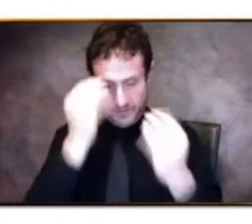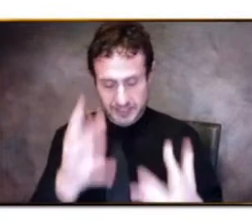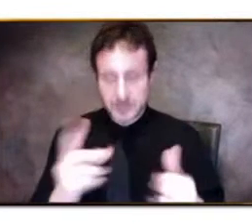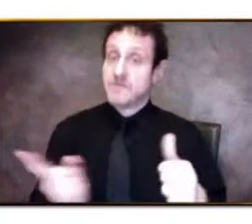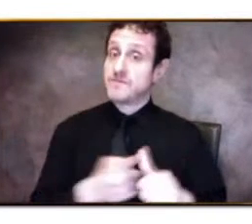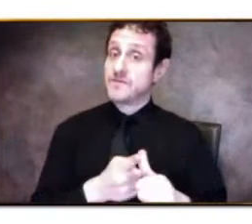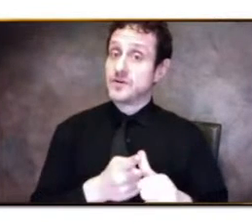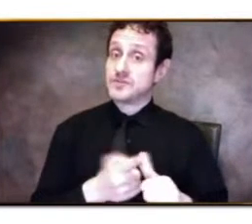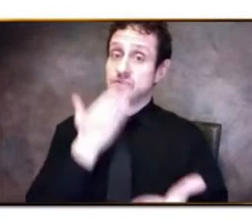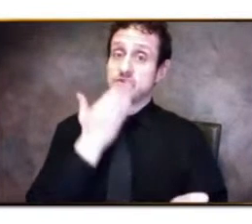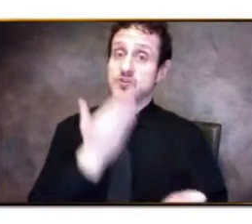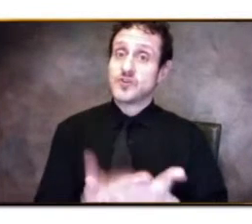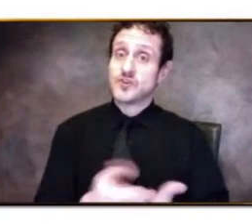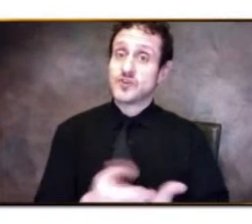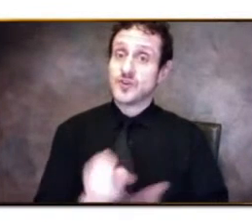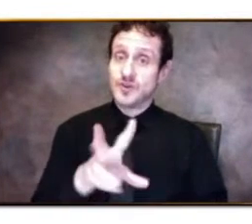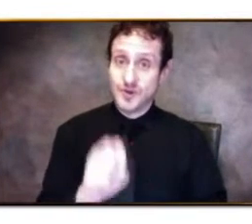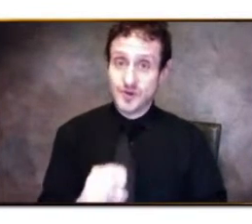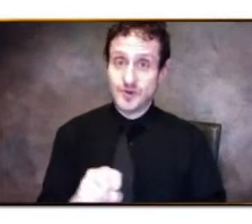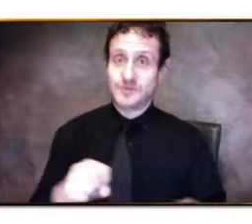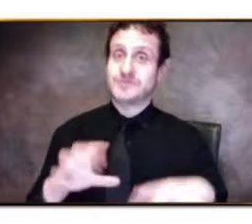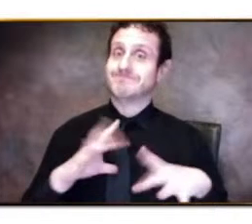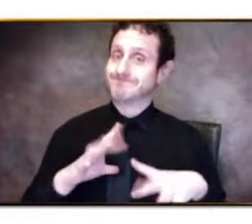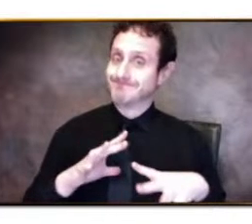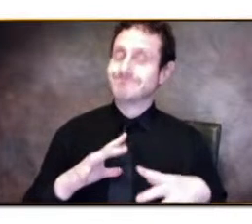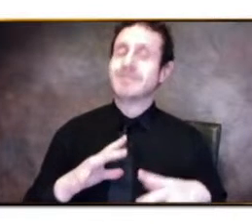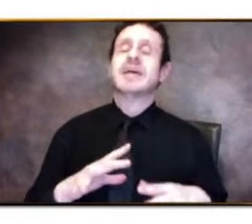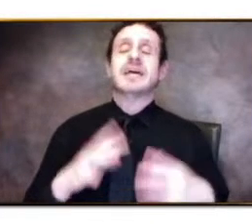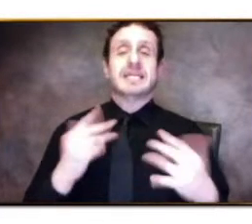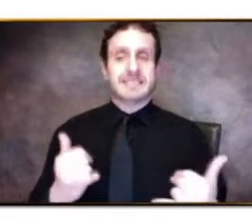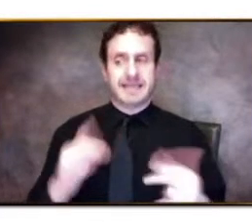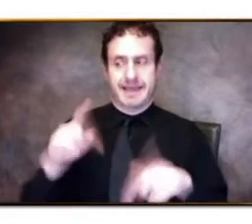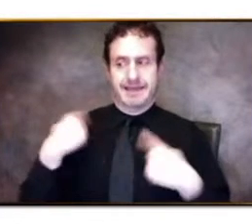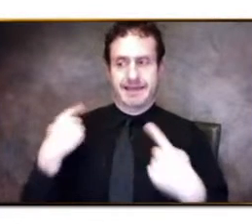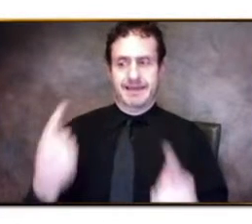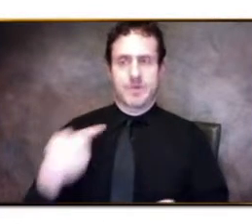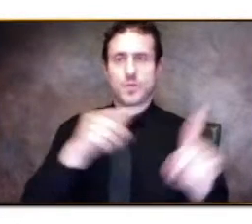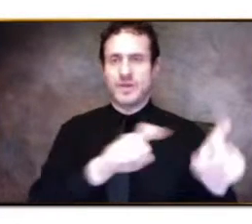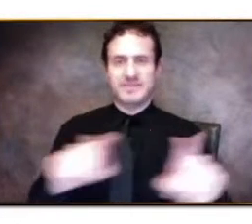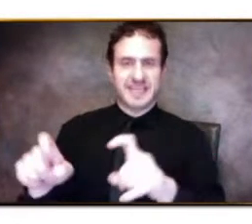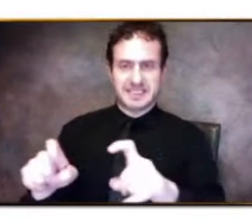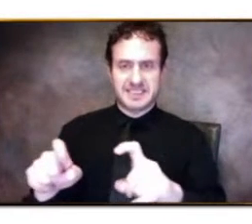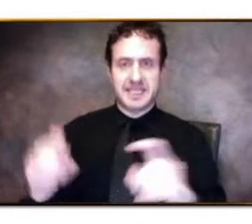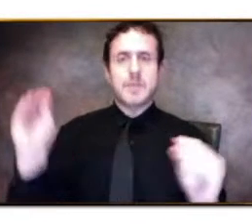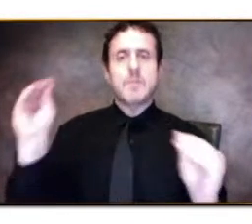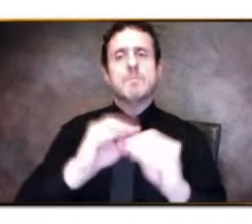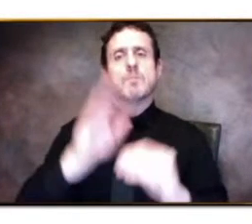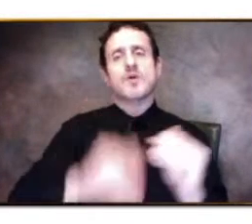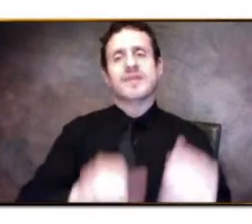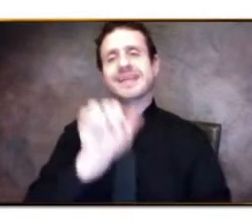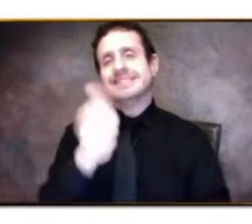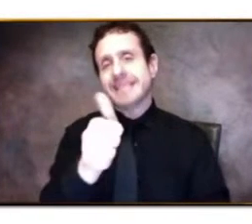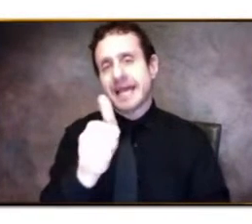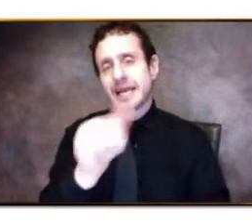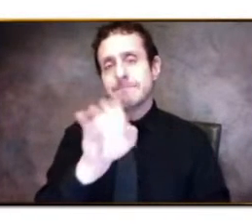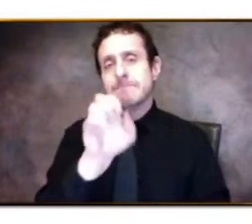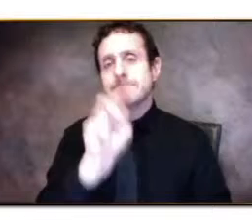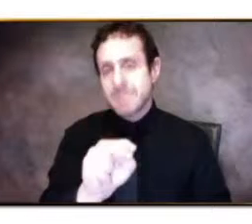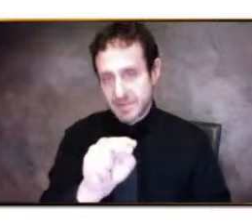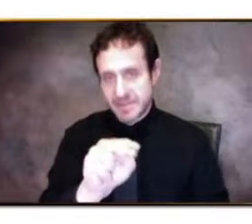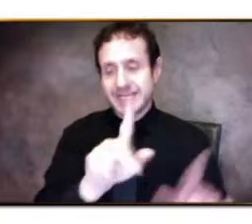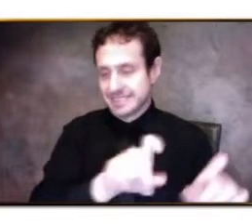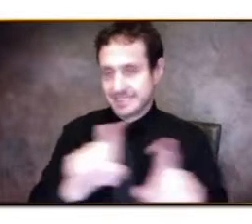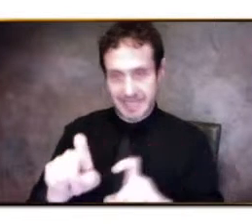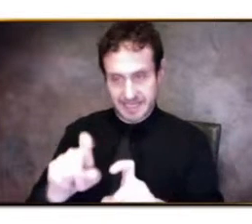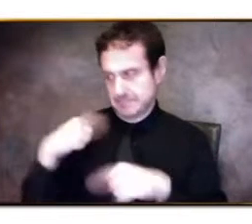news. As of today, Illinois has tested more than 10 million specimens since the beginning of this pandemic, with more